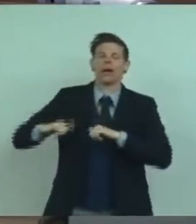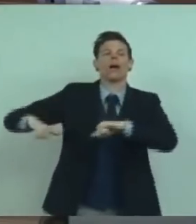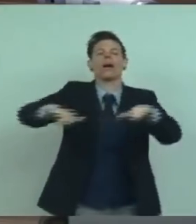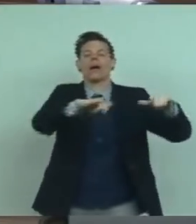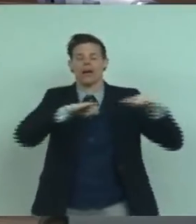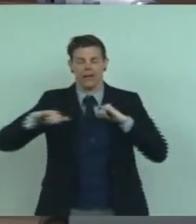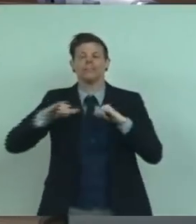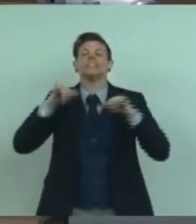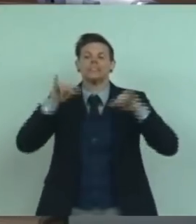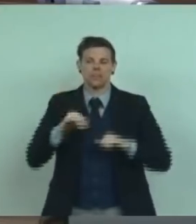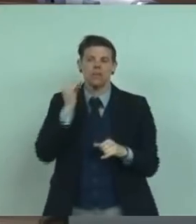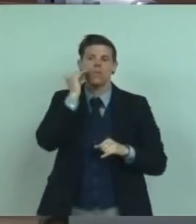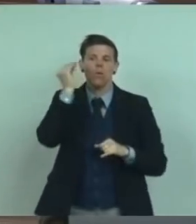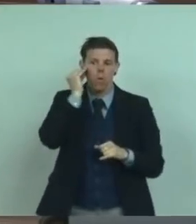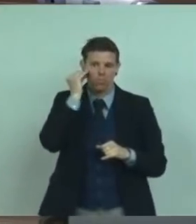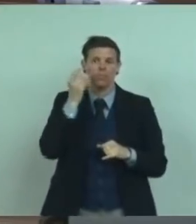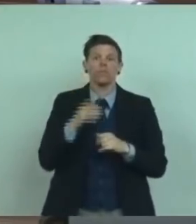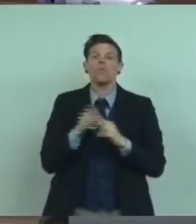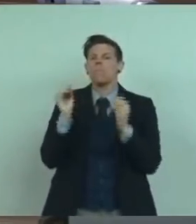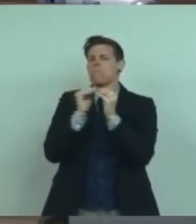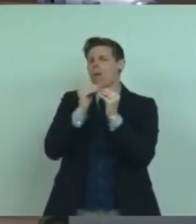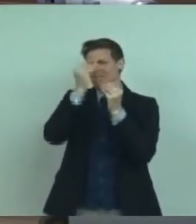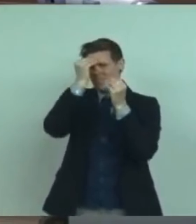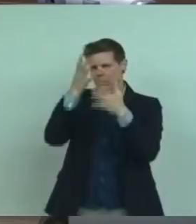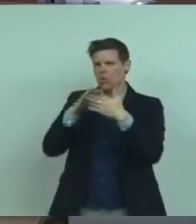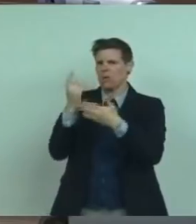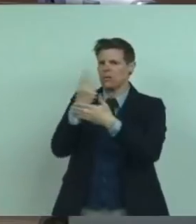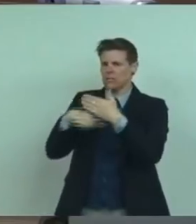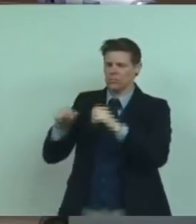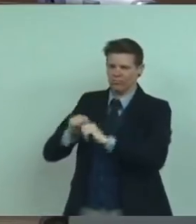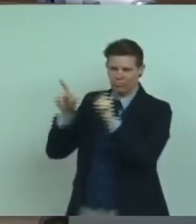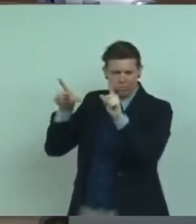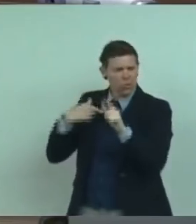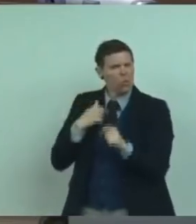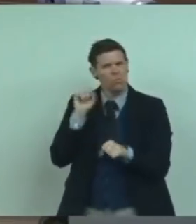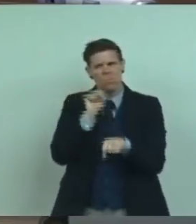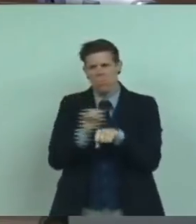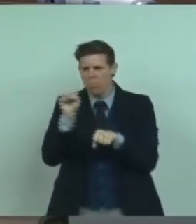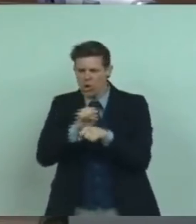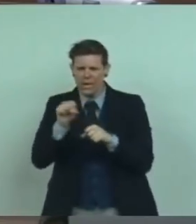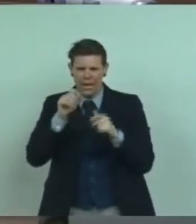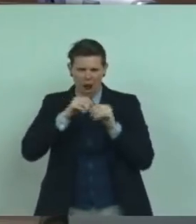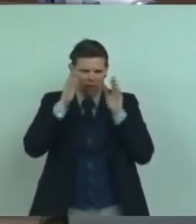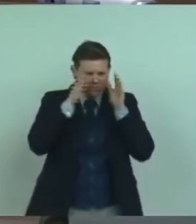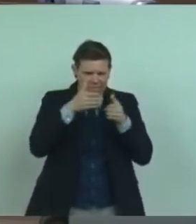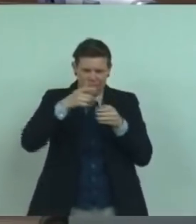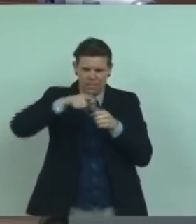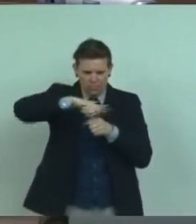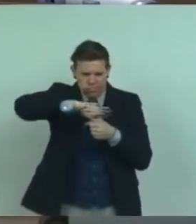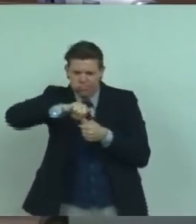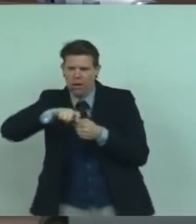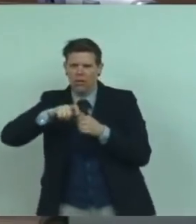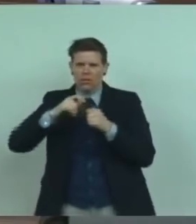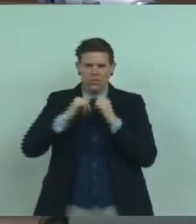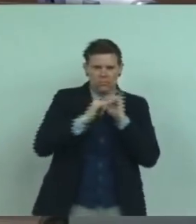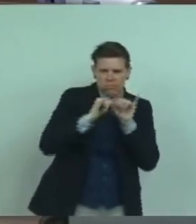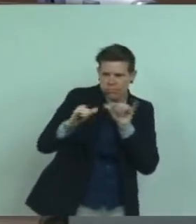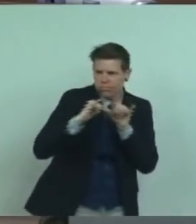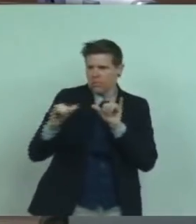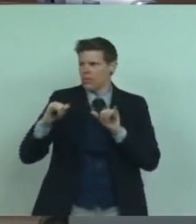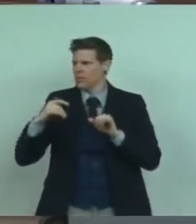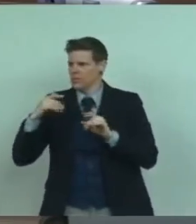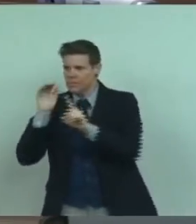within your own neighborhoods and cities to sound that alarm if what you see you think could be